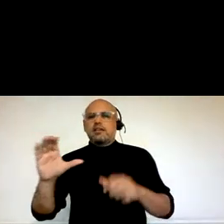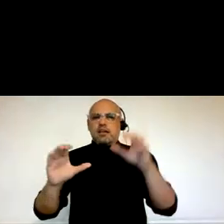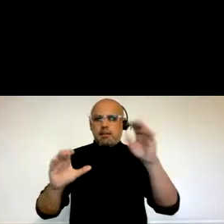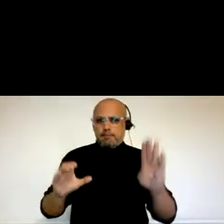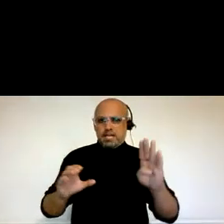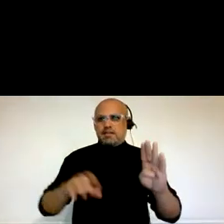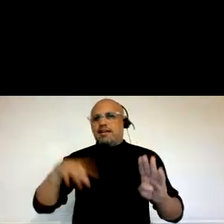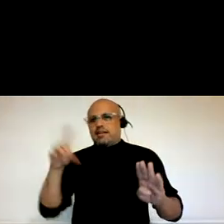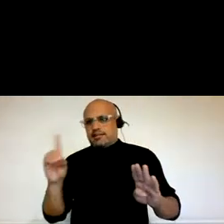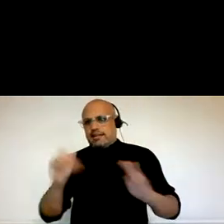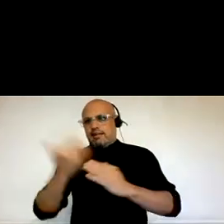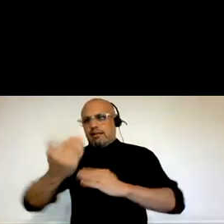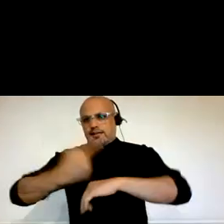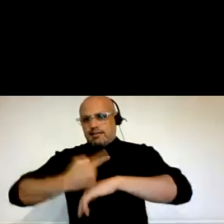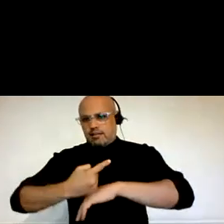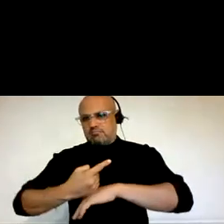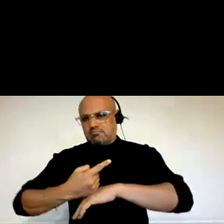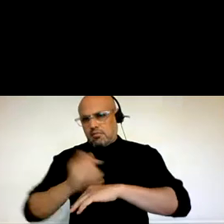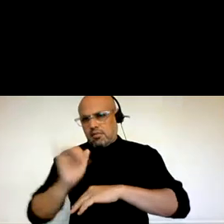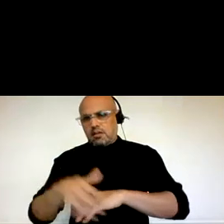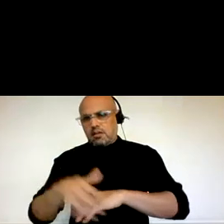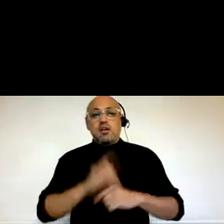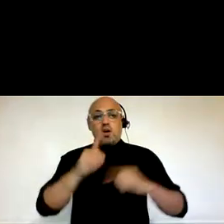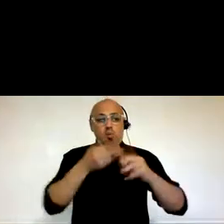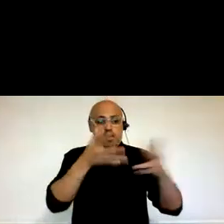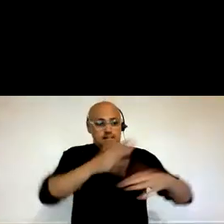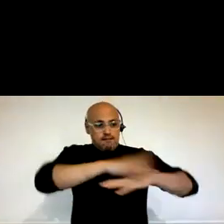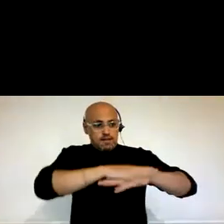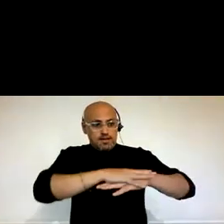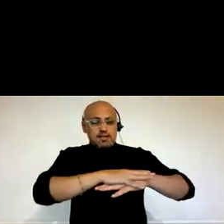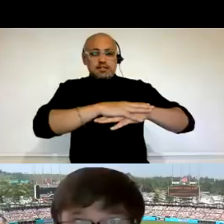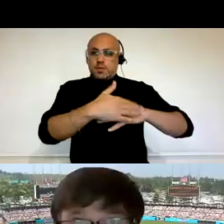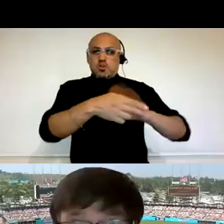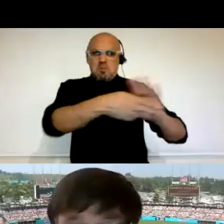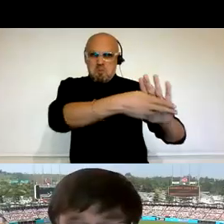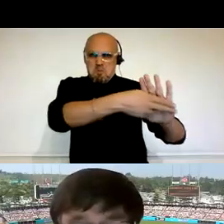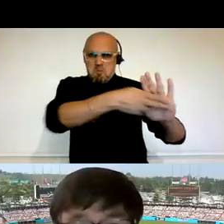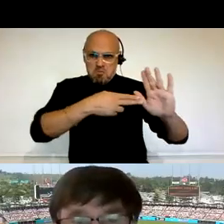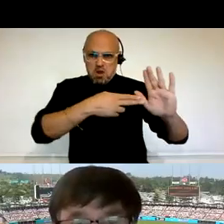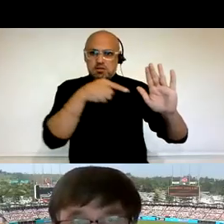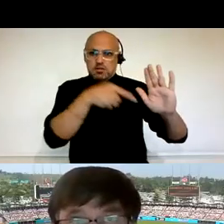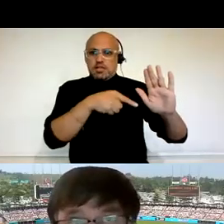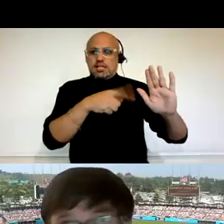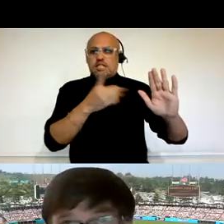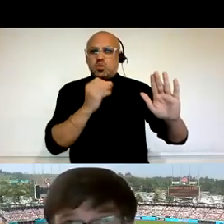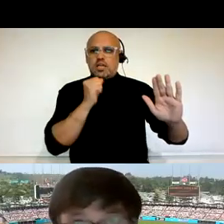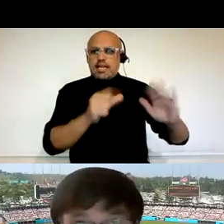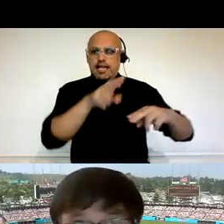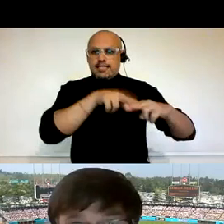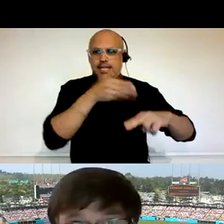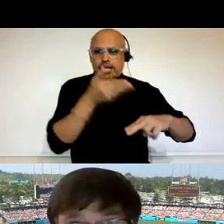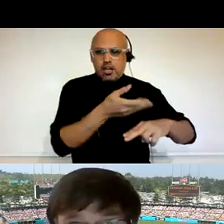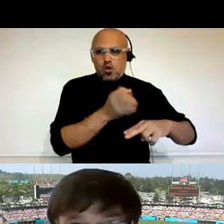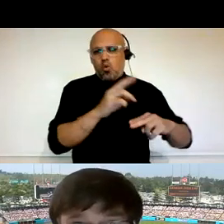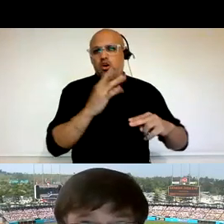will be occupied the next day. But when we do leave those desks in, it's going to be clearly marked and designated, either do not sit here, or it'll be